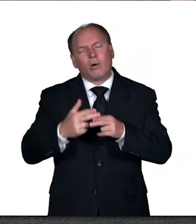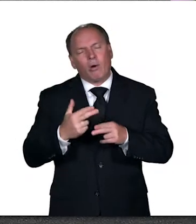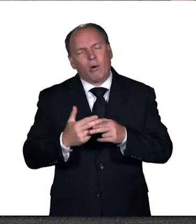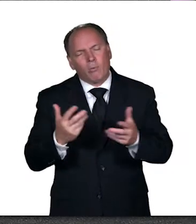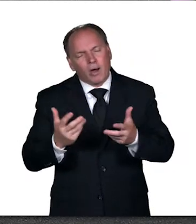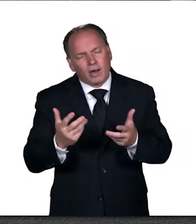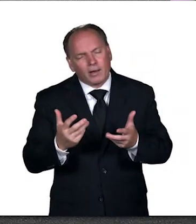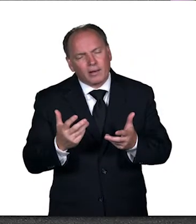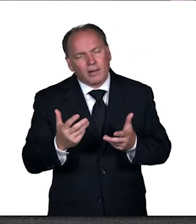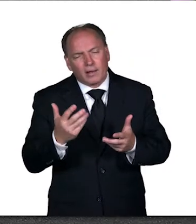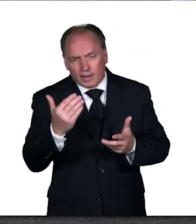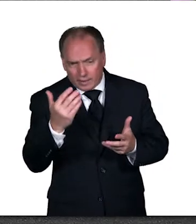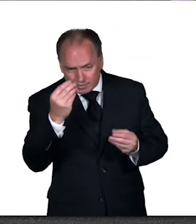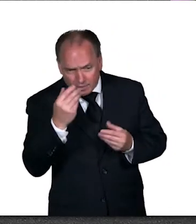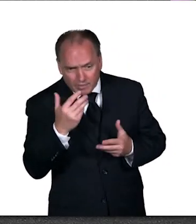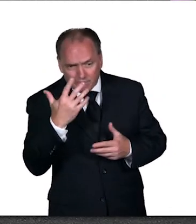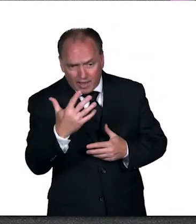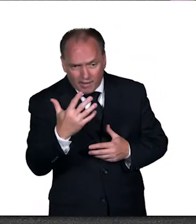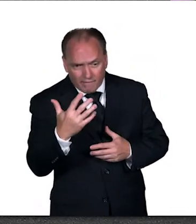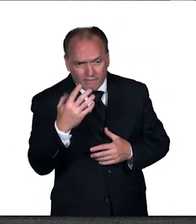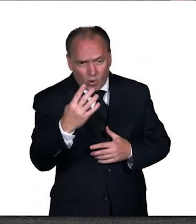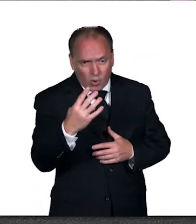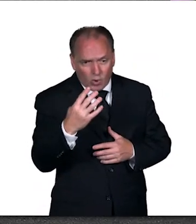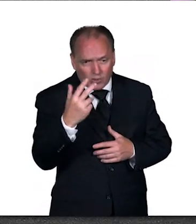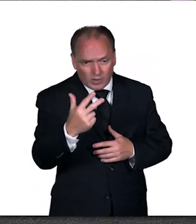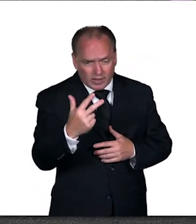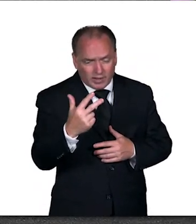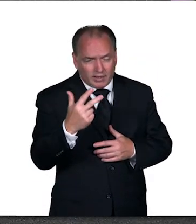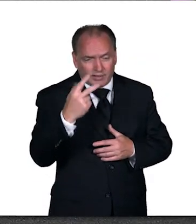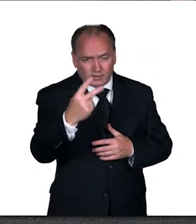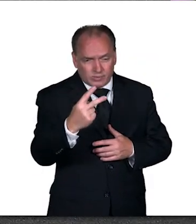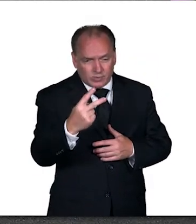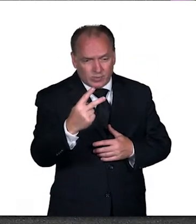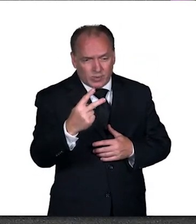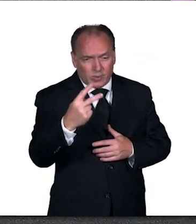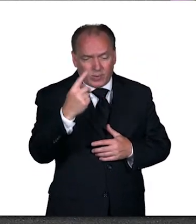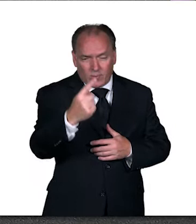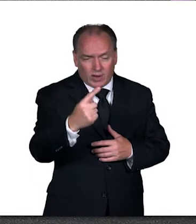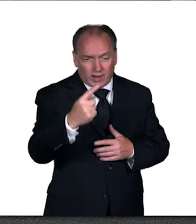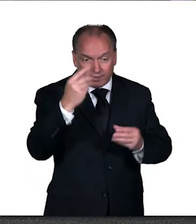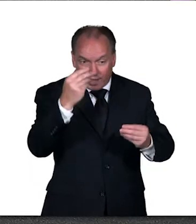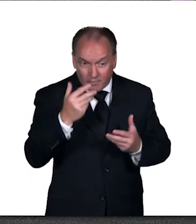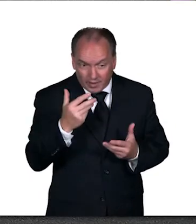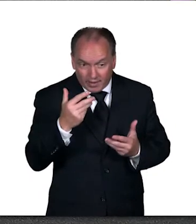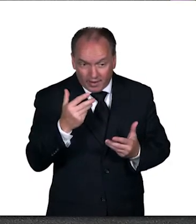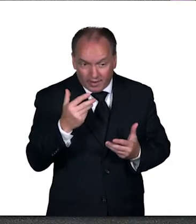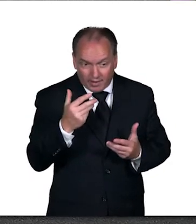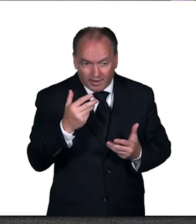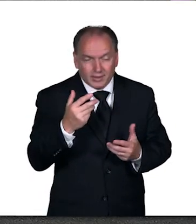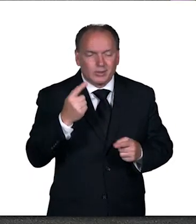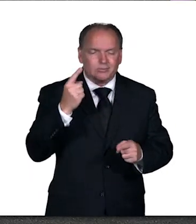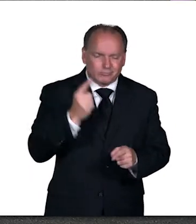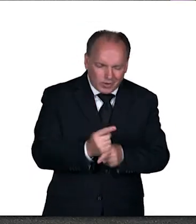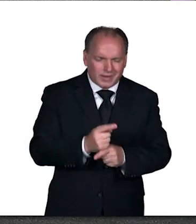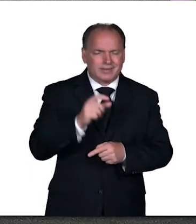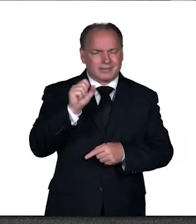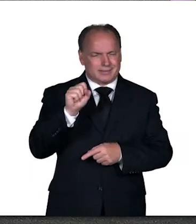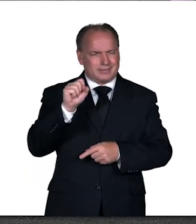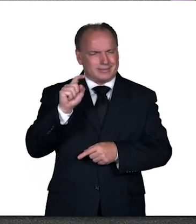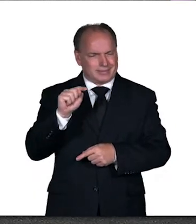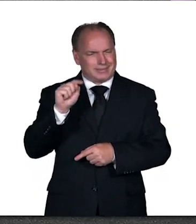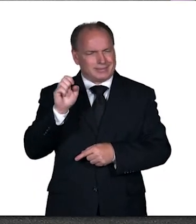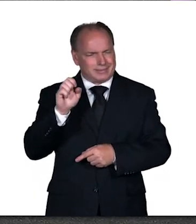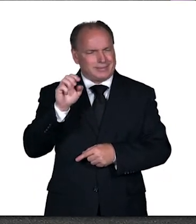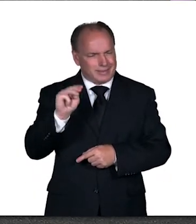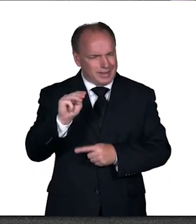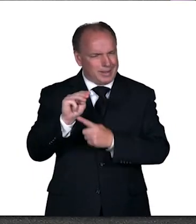plant called? Call it out in 5, 4, 3, 2, 1. Right,